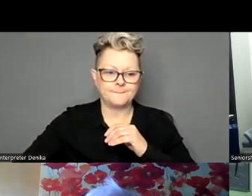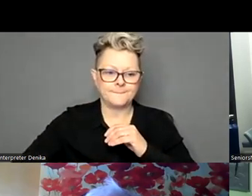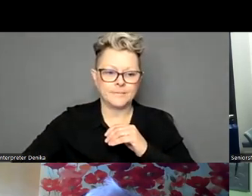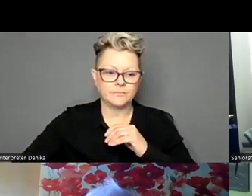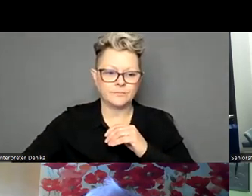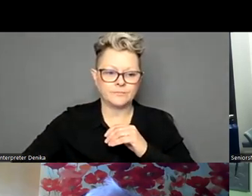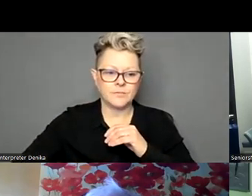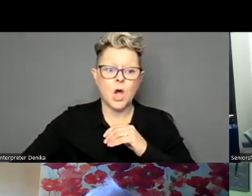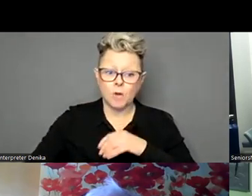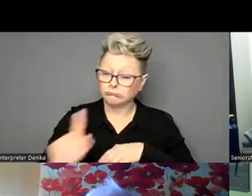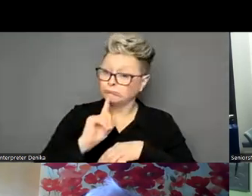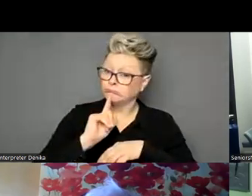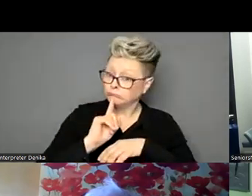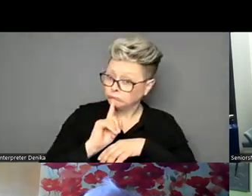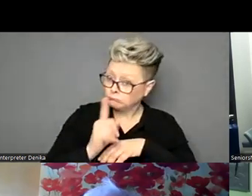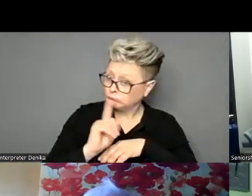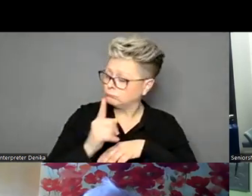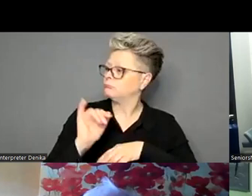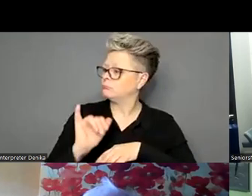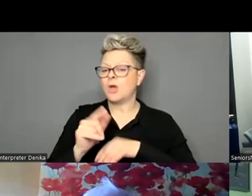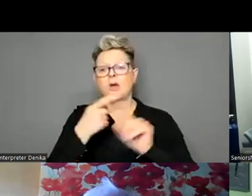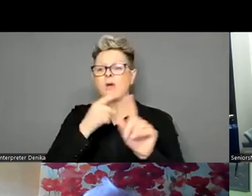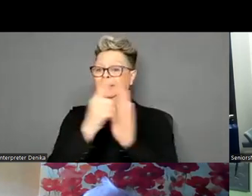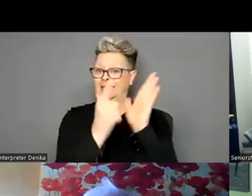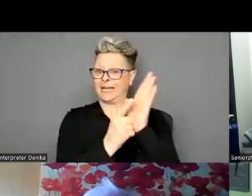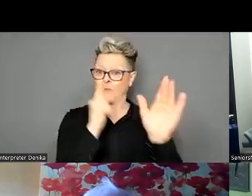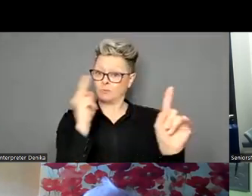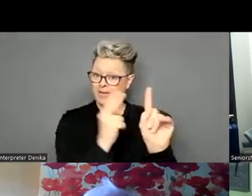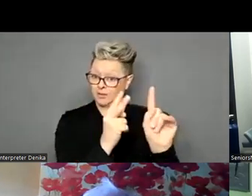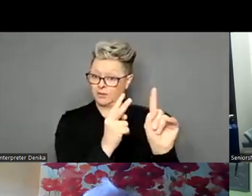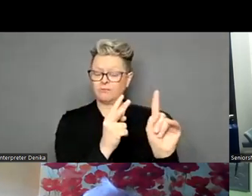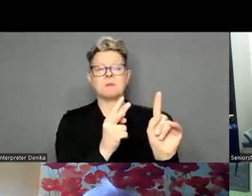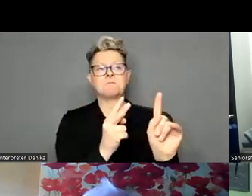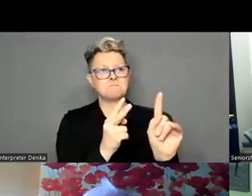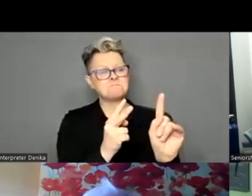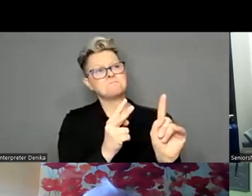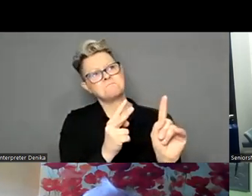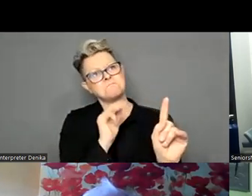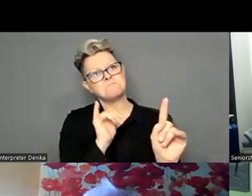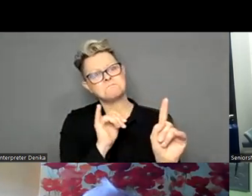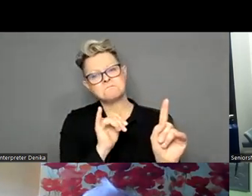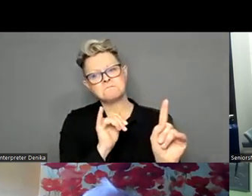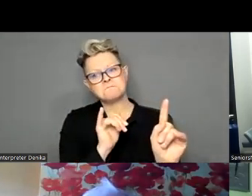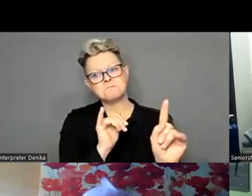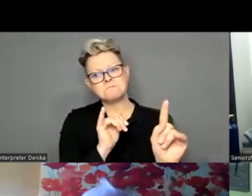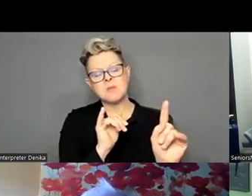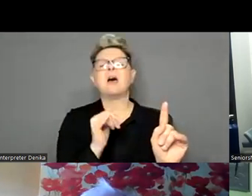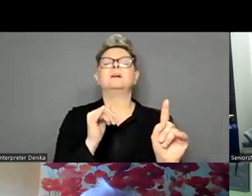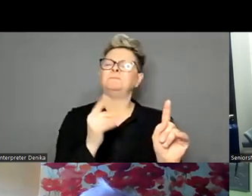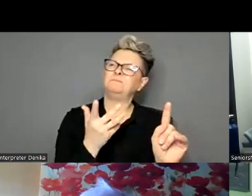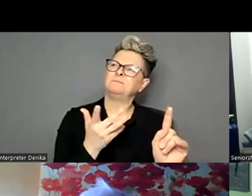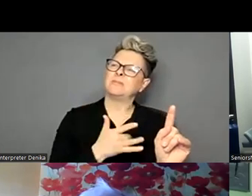Sure. I guess I would say from a legal point of view, having I would guess the interpreter would